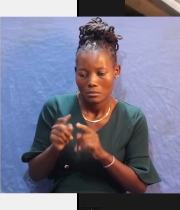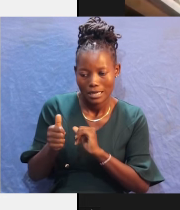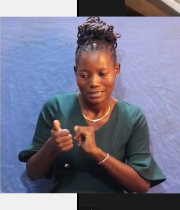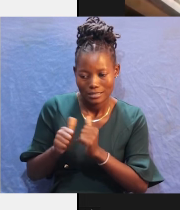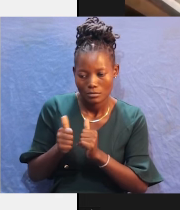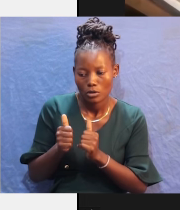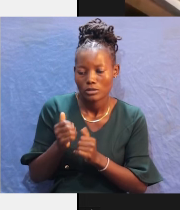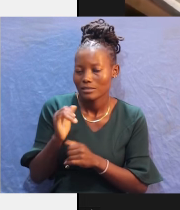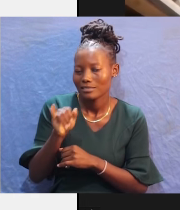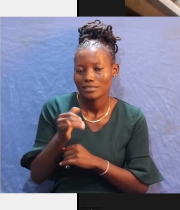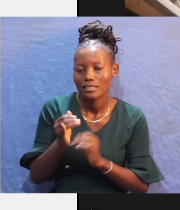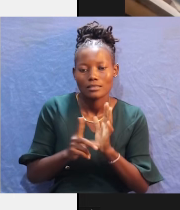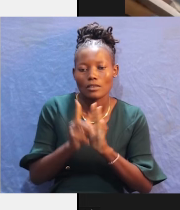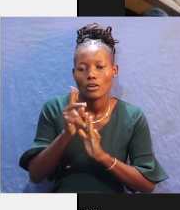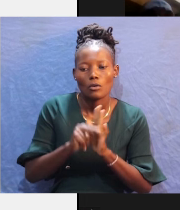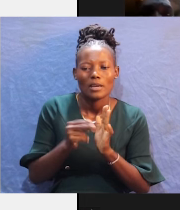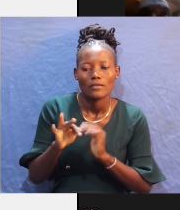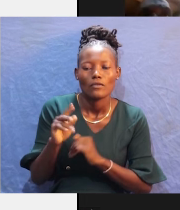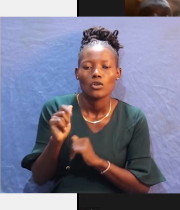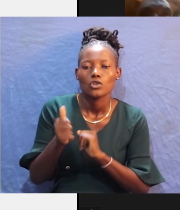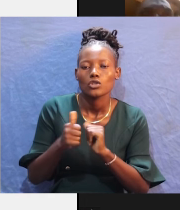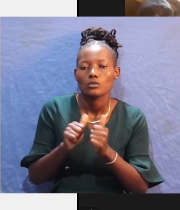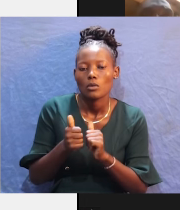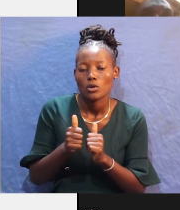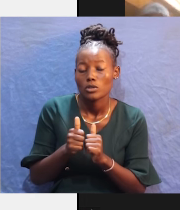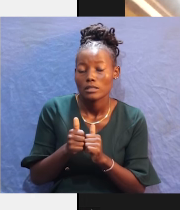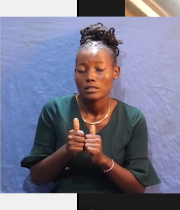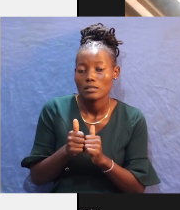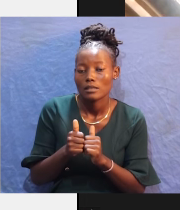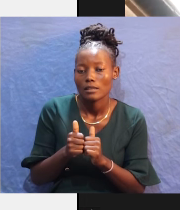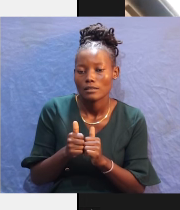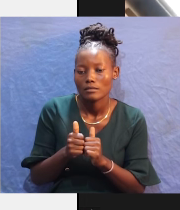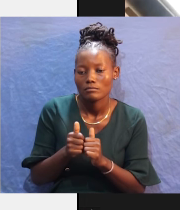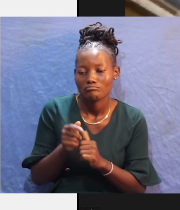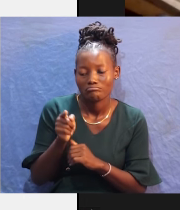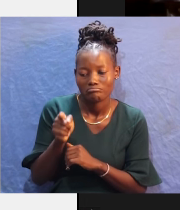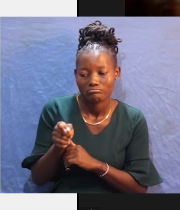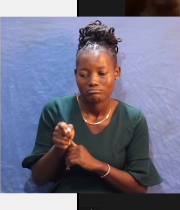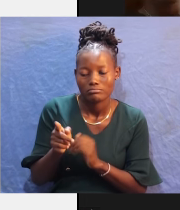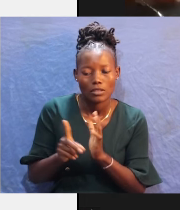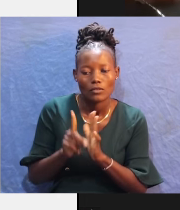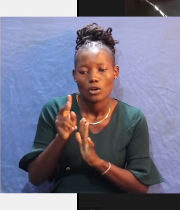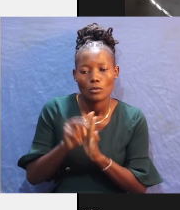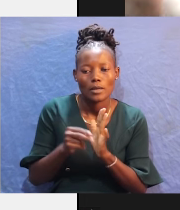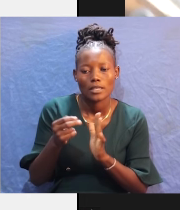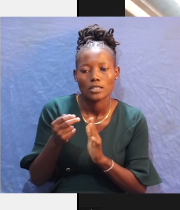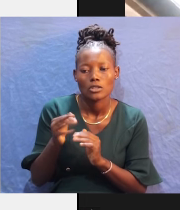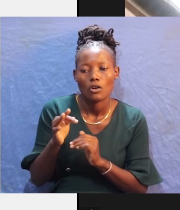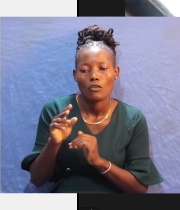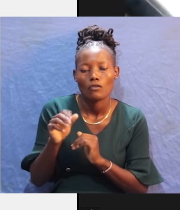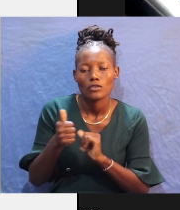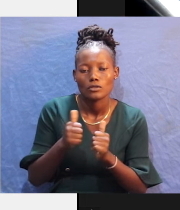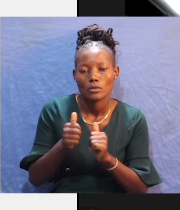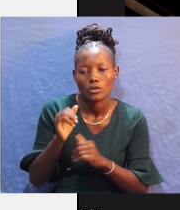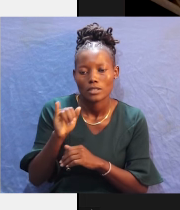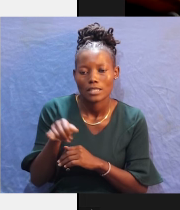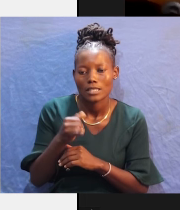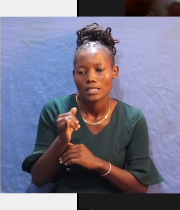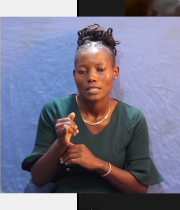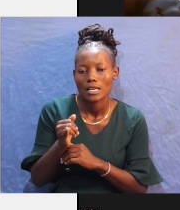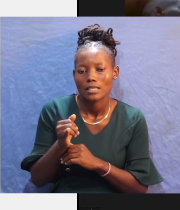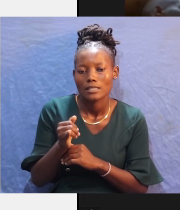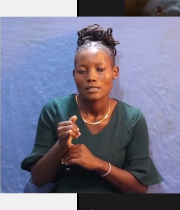development of sport. When we come back to this, under development of sports, it goes just sport, and on sport